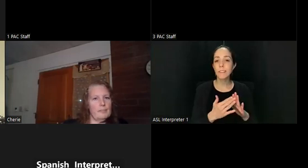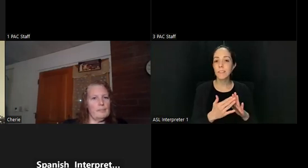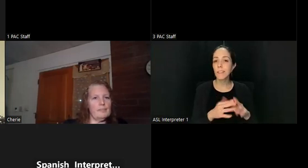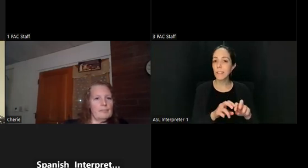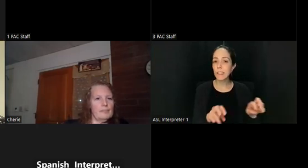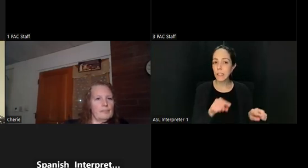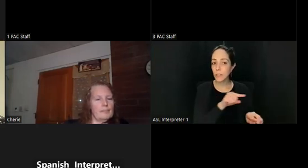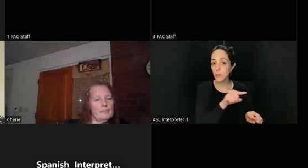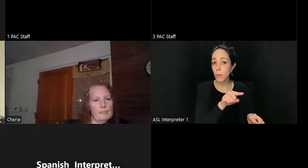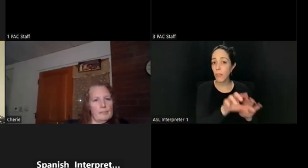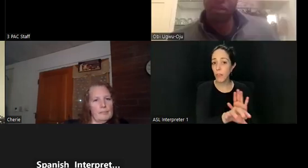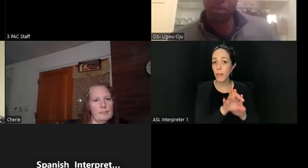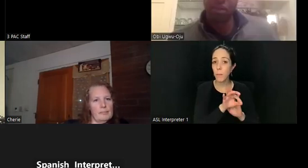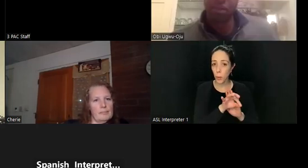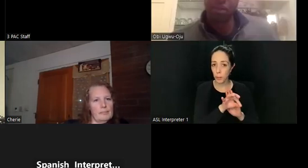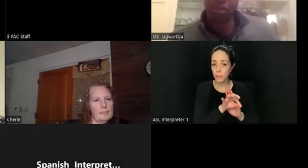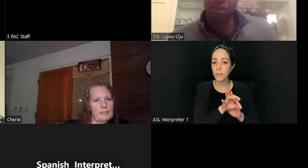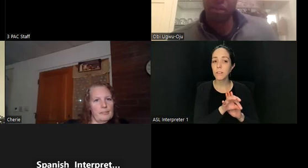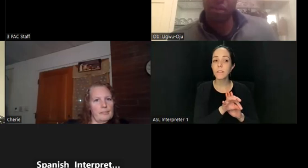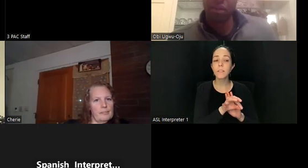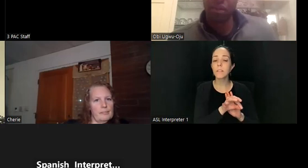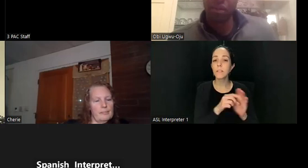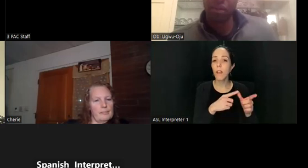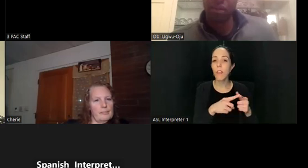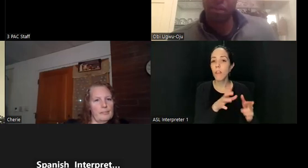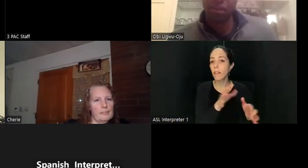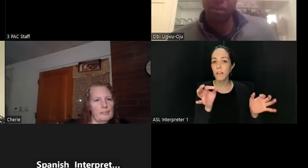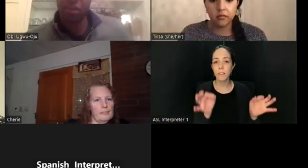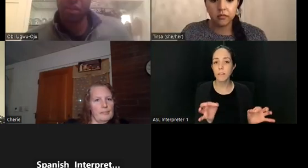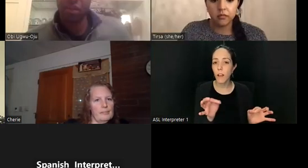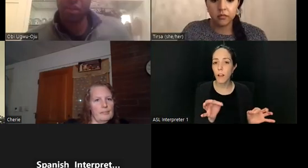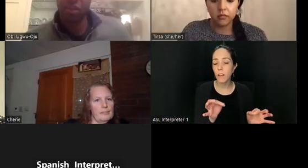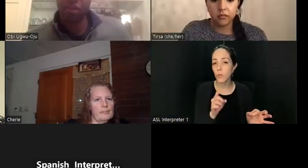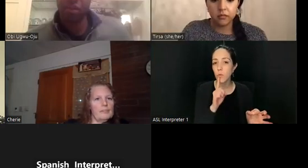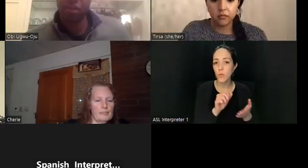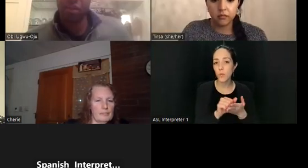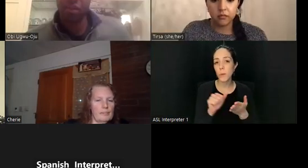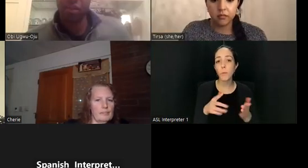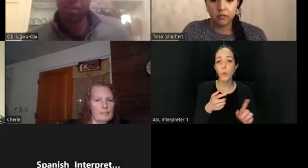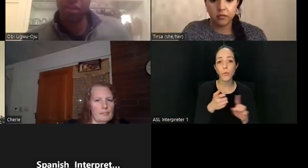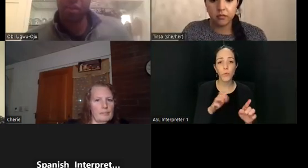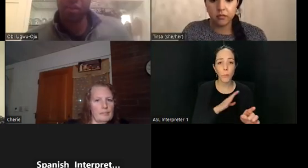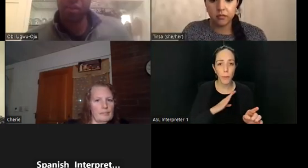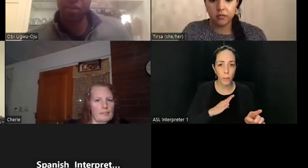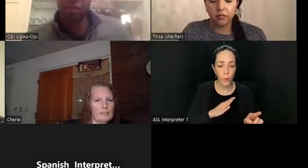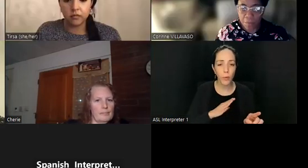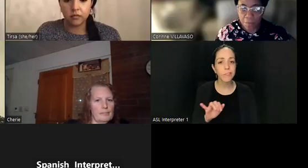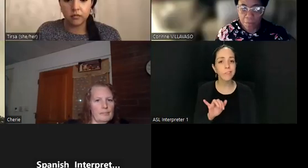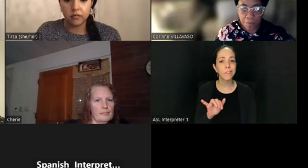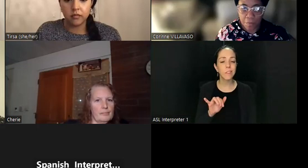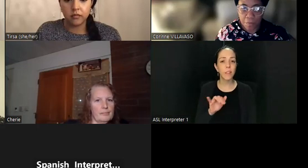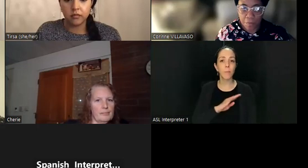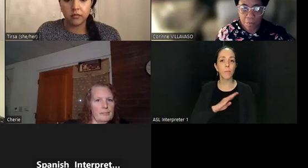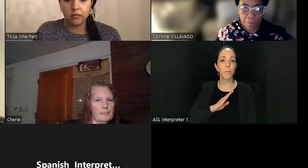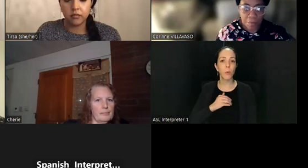appointments and potentially take people off of the board, but then the other board members as well. And I feel like Co-Chair Obi has written